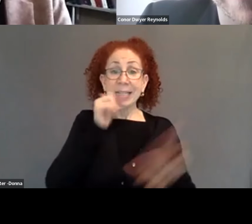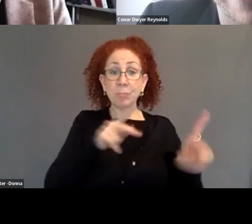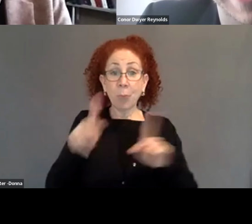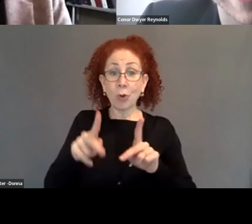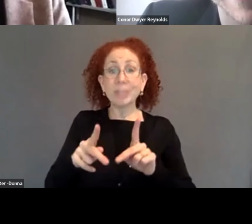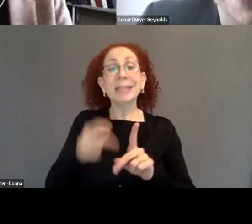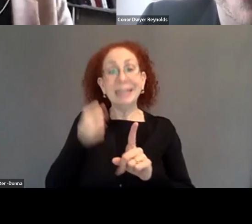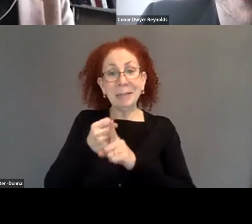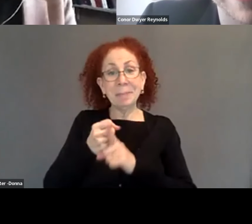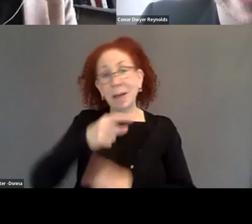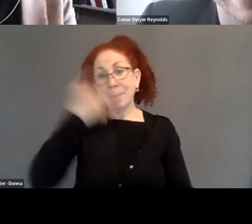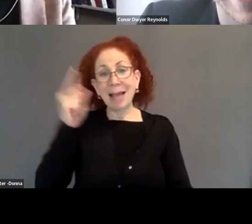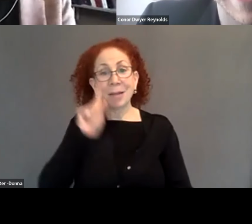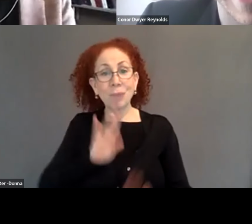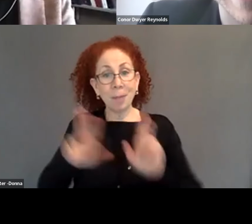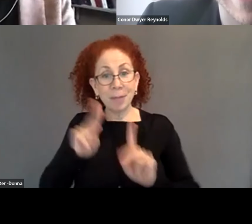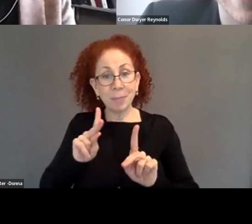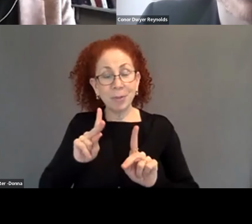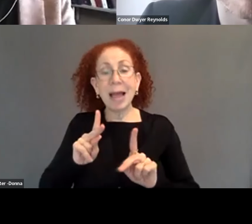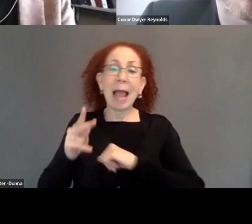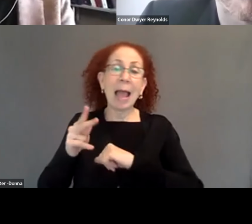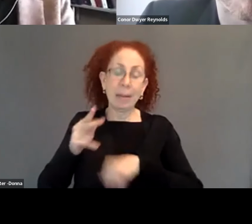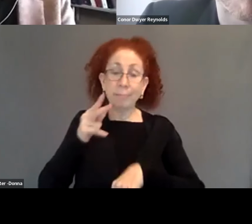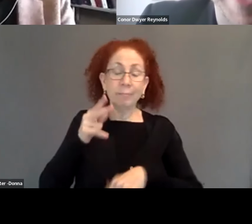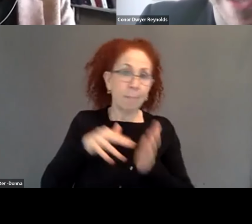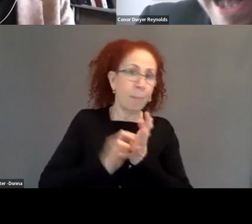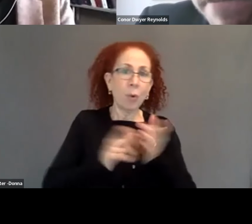brown people, and it is so poorly regulated in the United States.